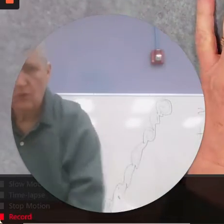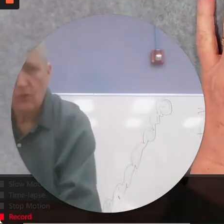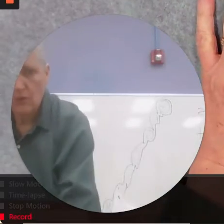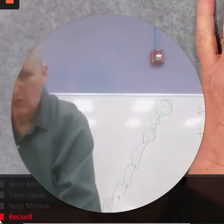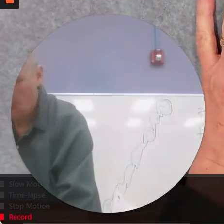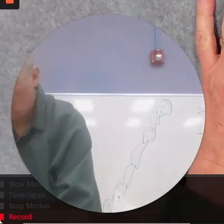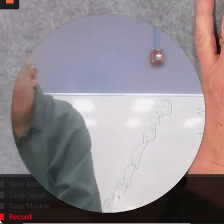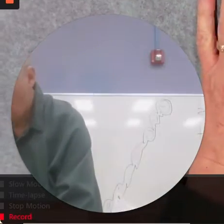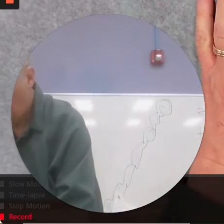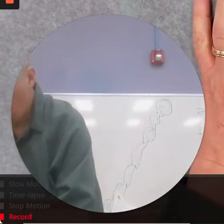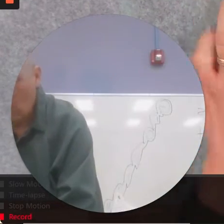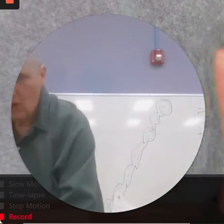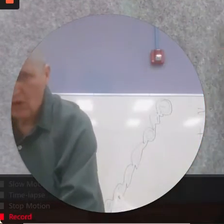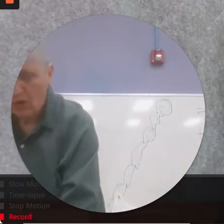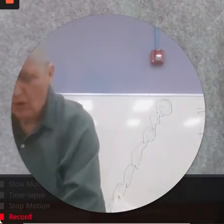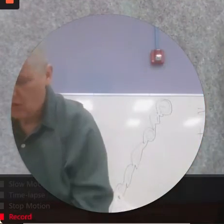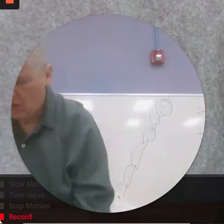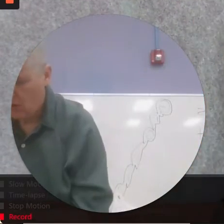All right.